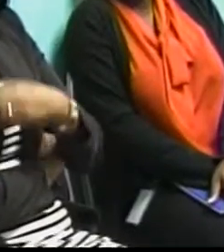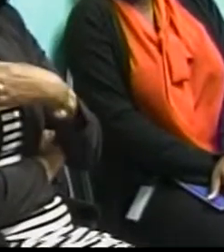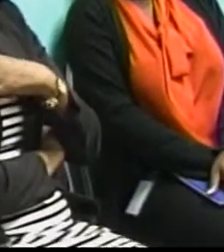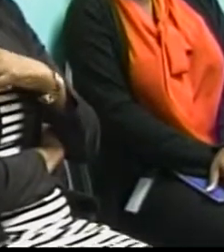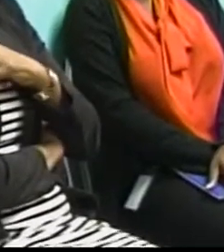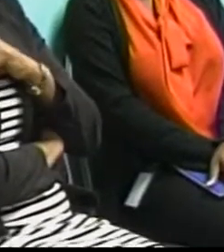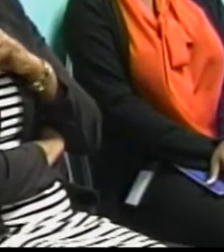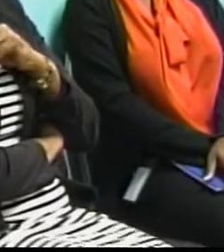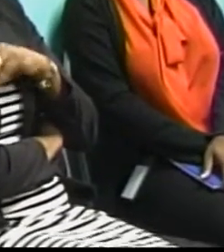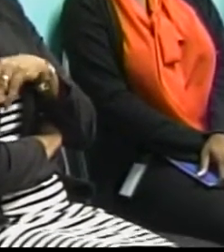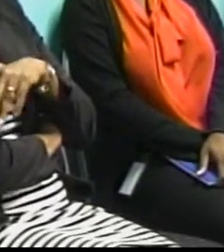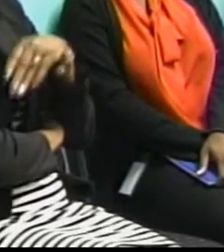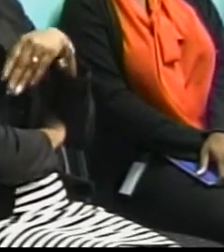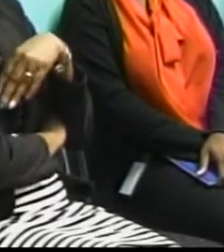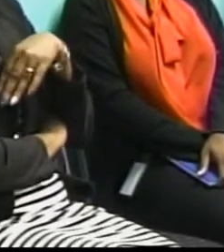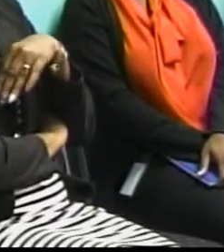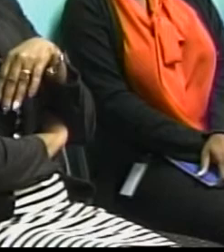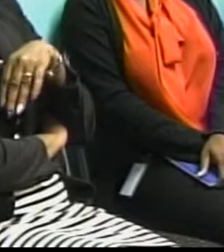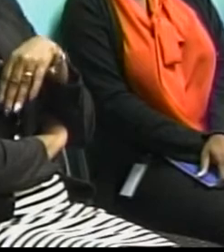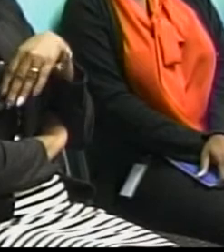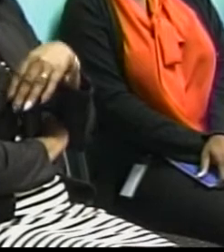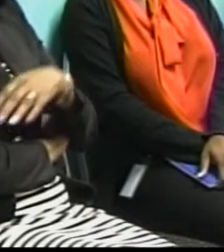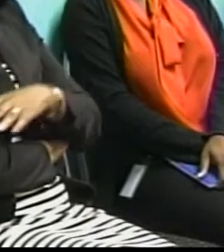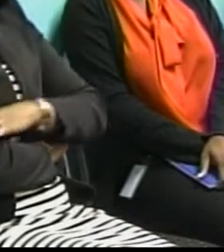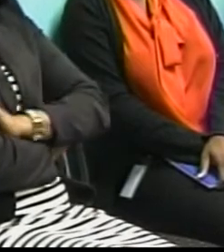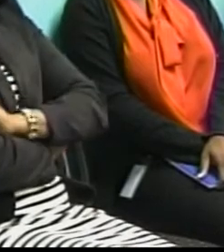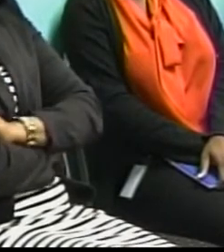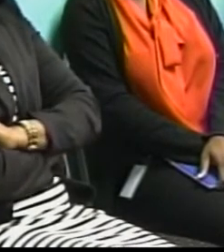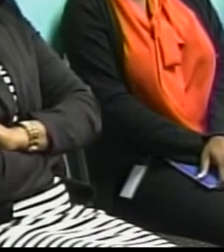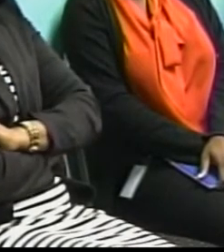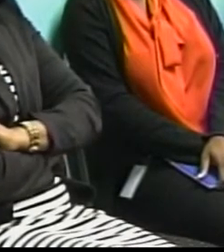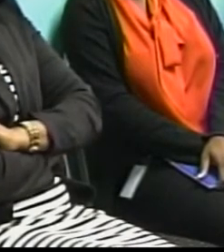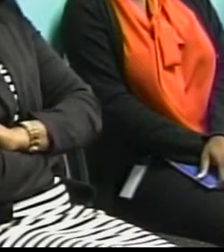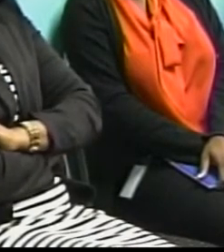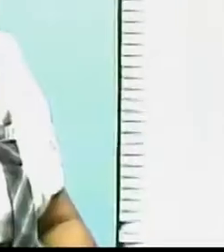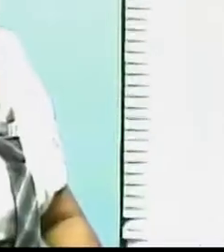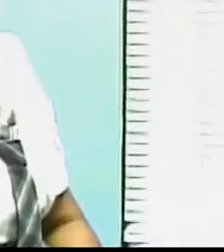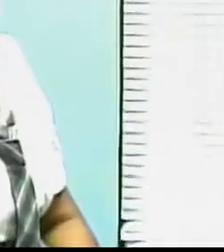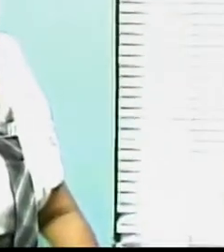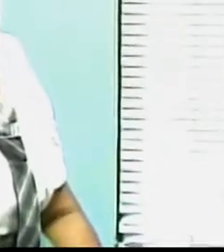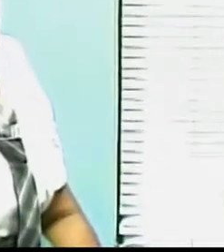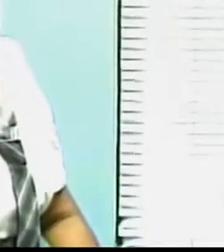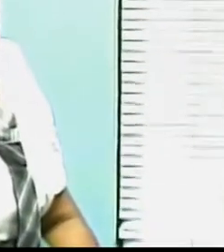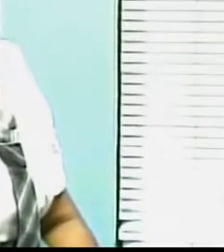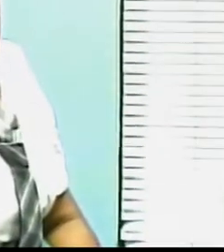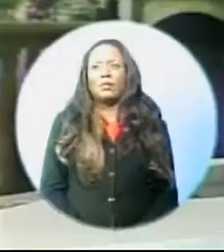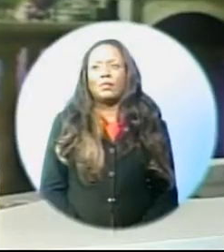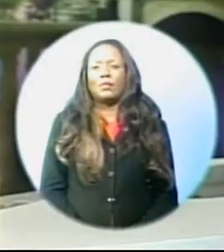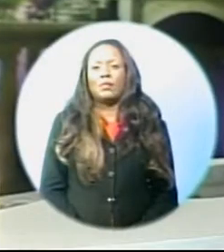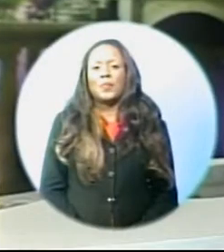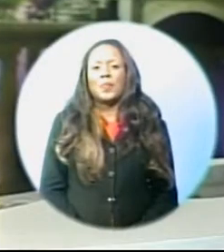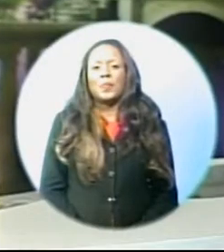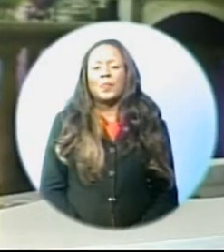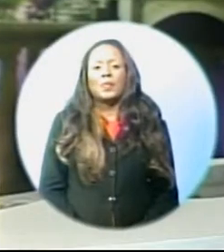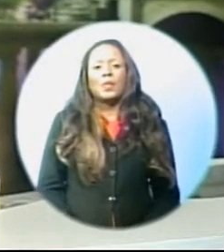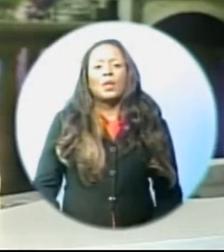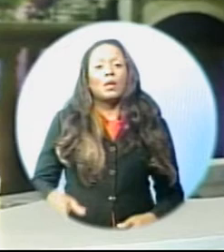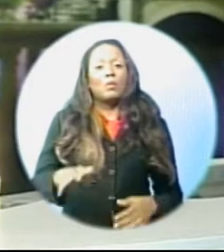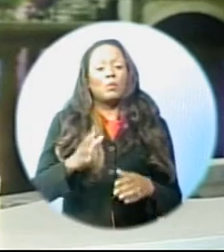in the initiative, and each school will create a business around an existing project in their agriculture science